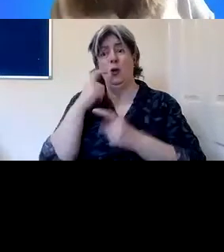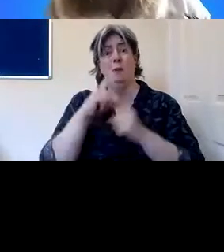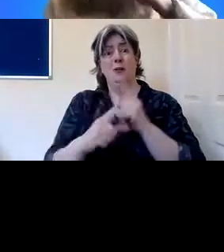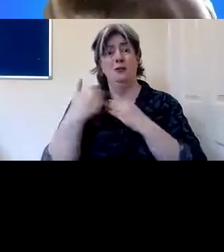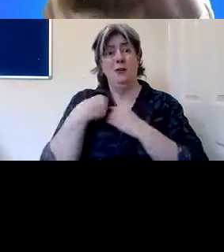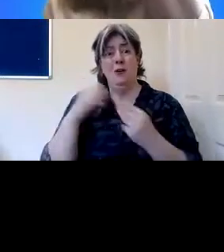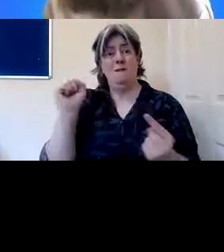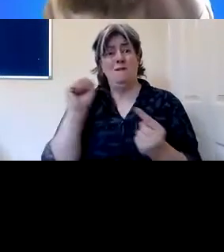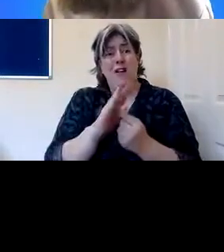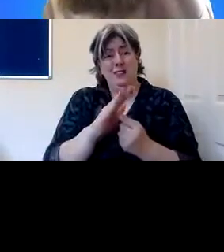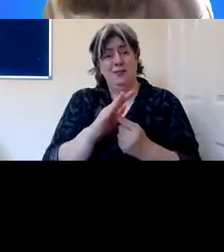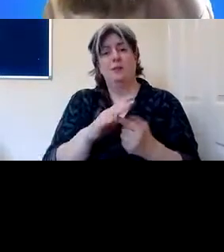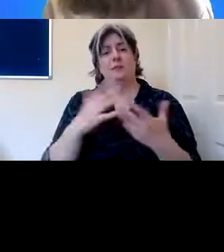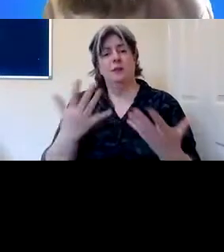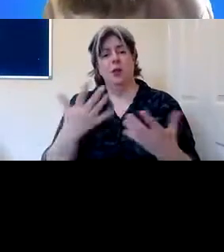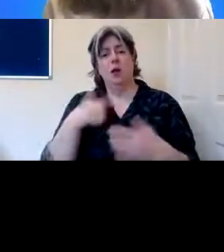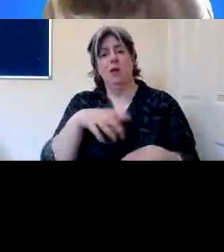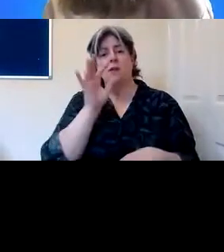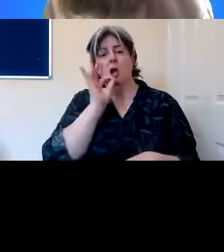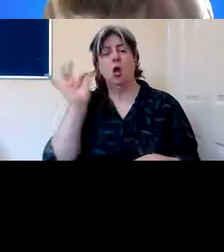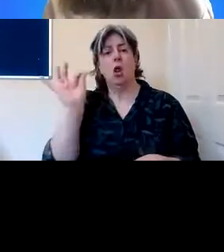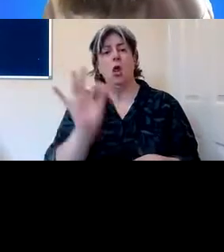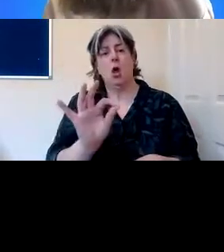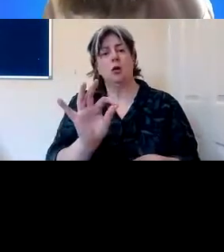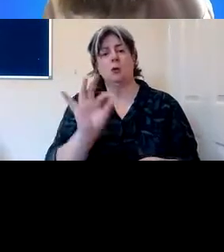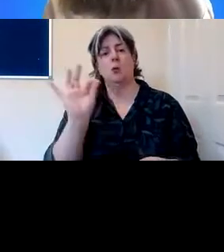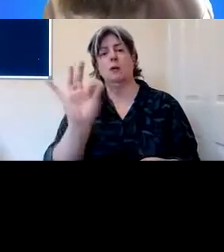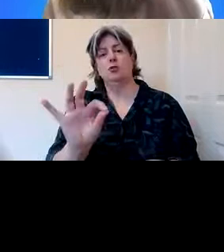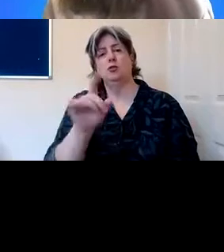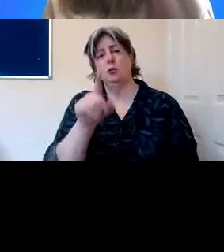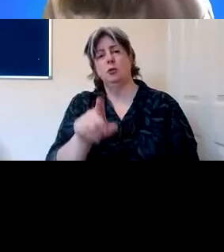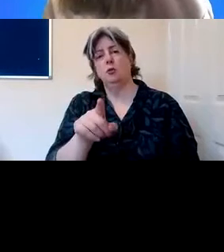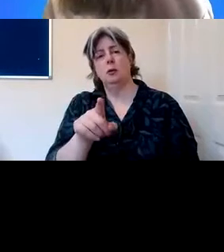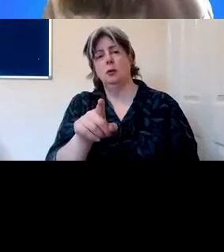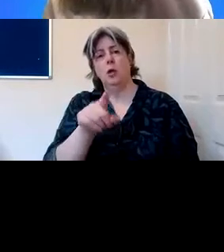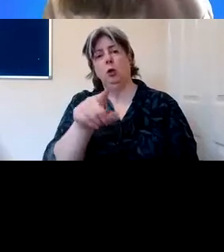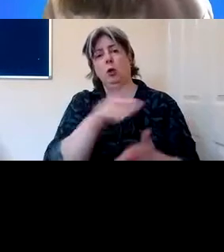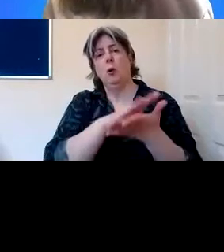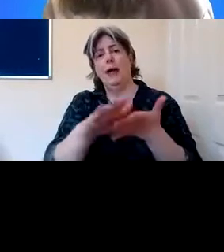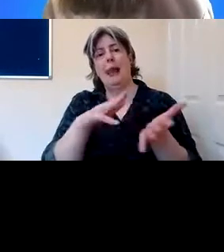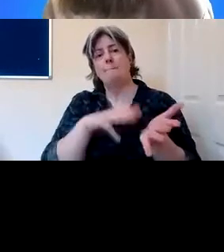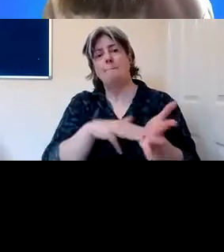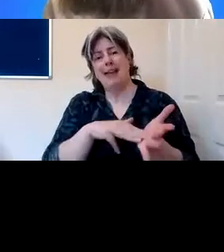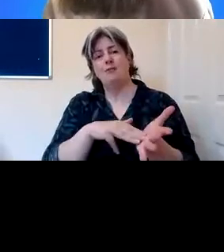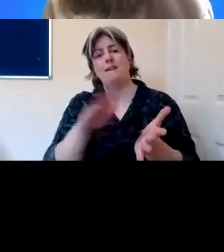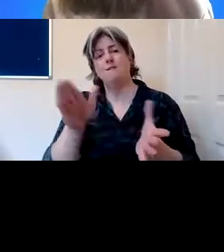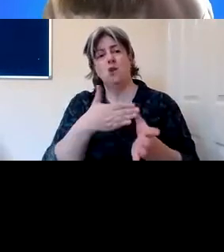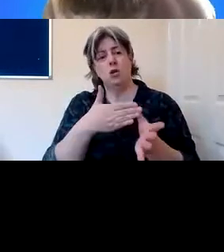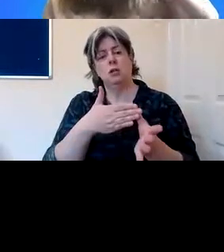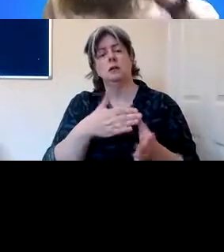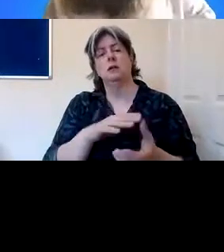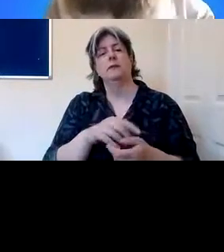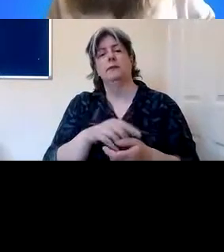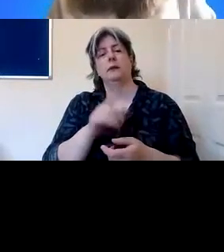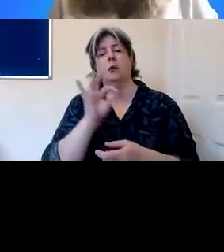leaders play. So if I could just ask this question, and it's going to go to you, Helen Mary, first this time, if that's okay. So